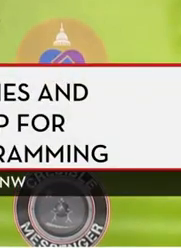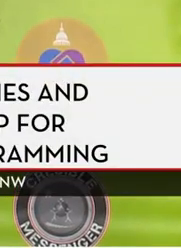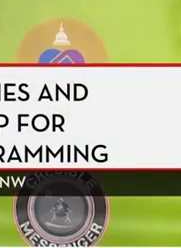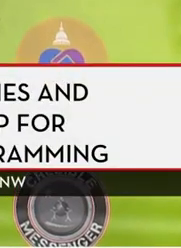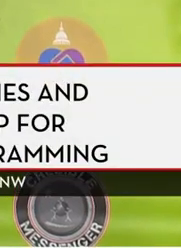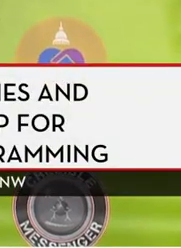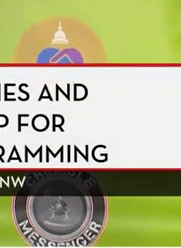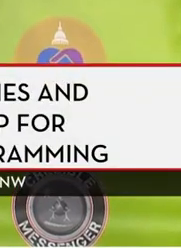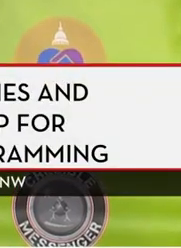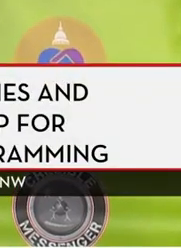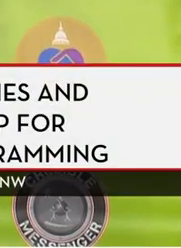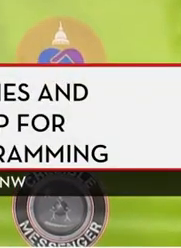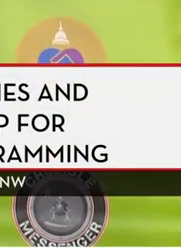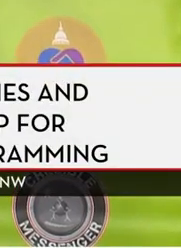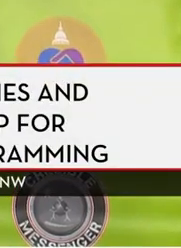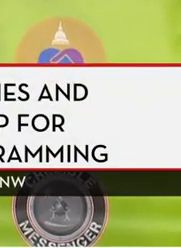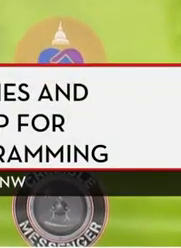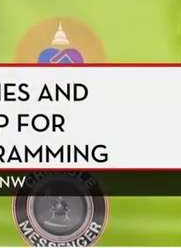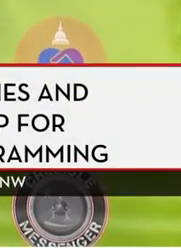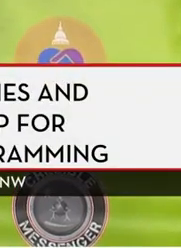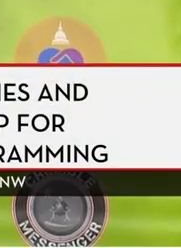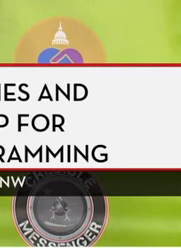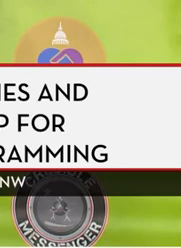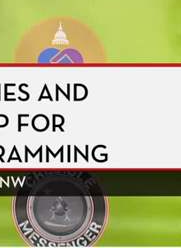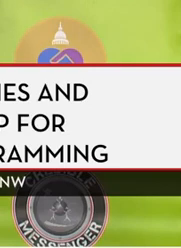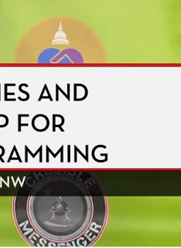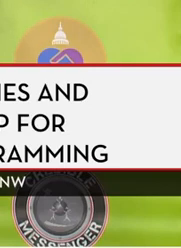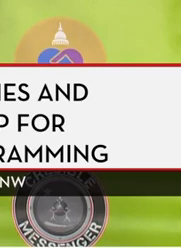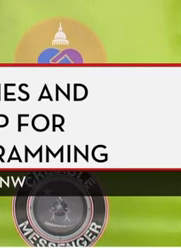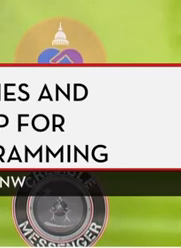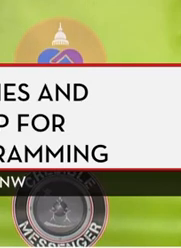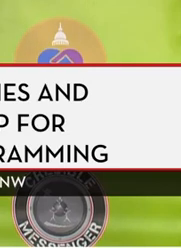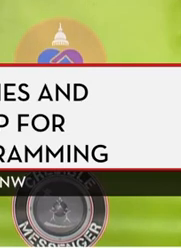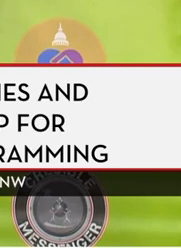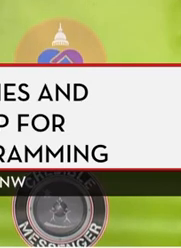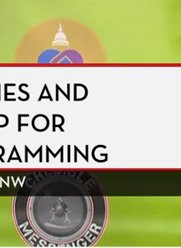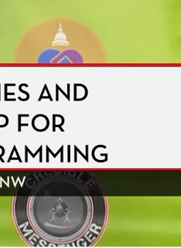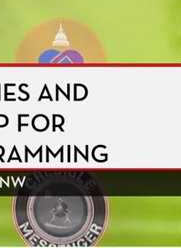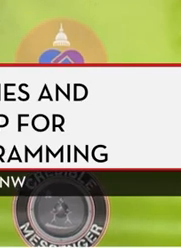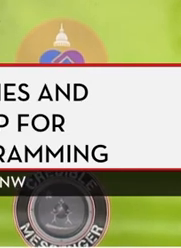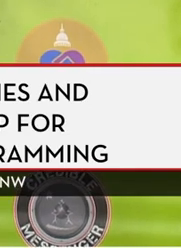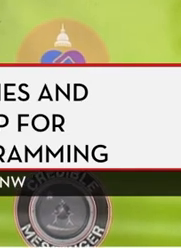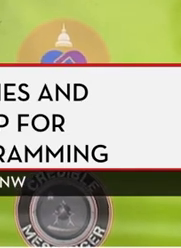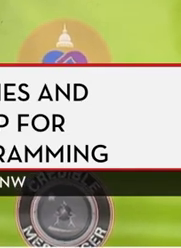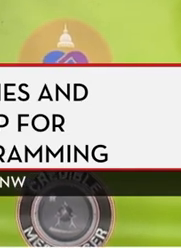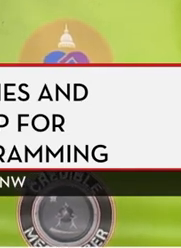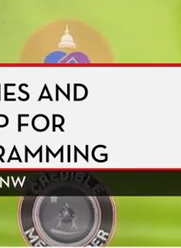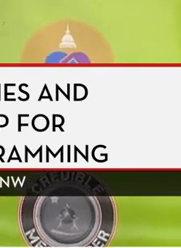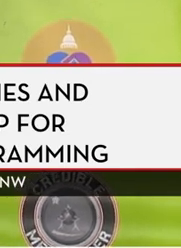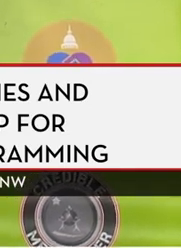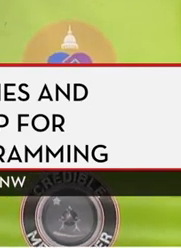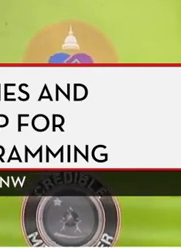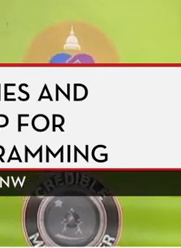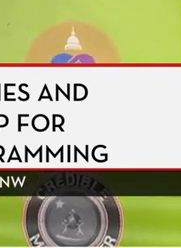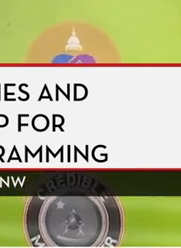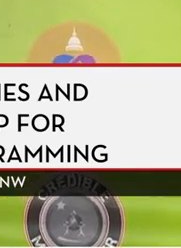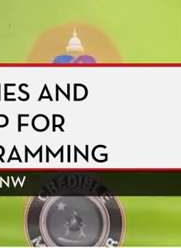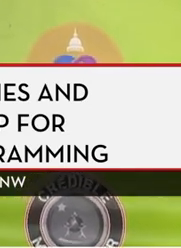Good morning, everyone. I'm Destiny Brown. I'm 18, and I graduated from Eastern Senior High School in this past